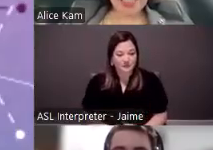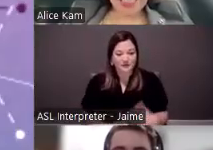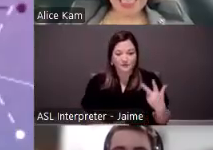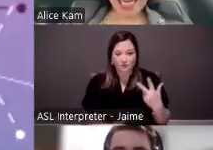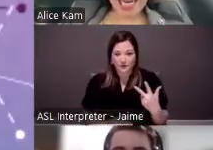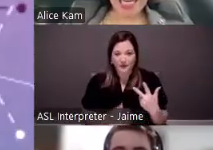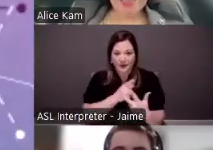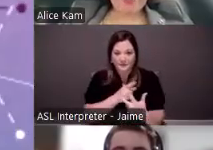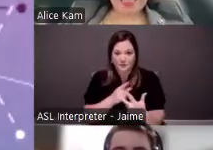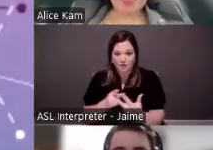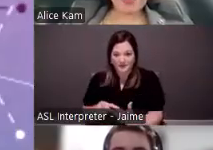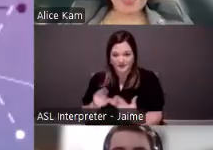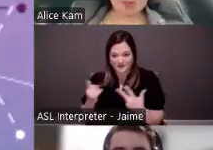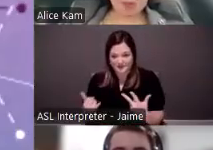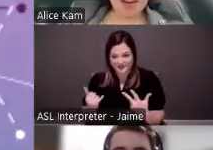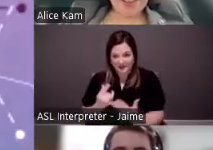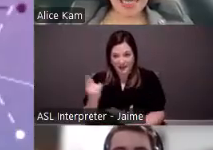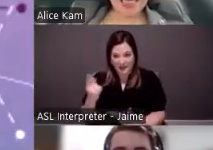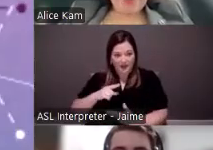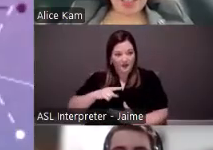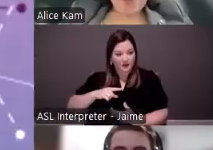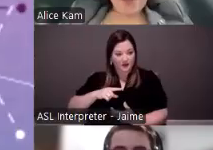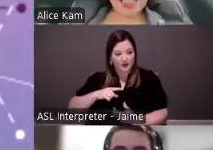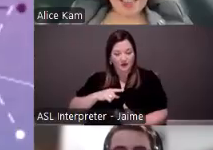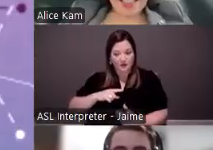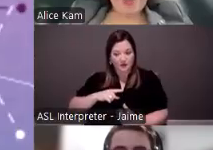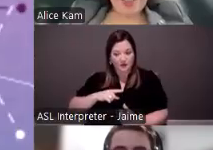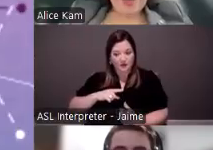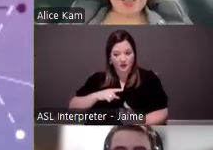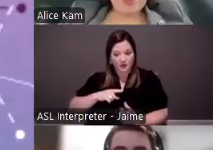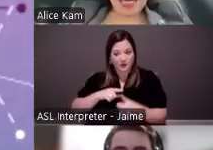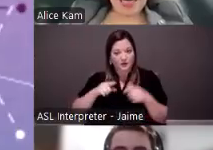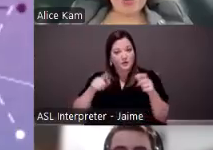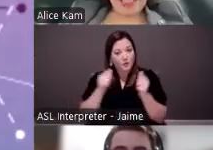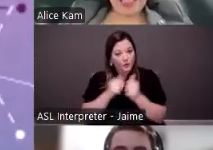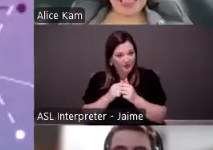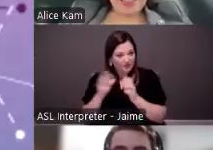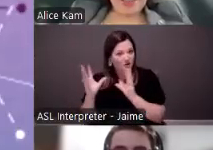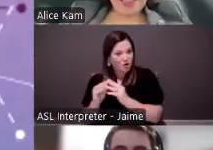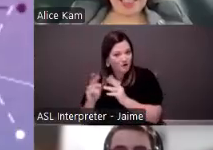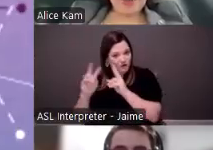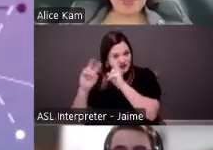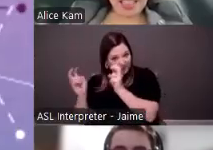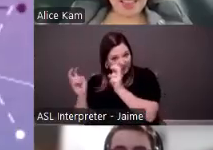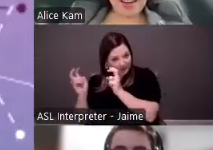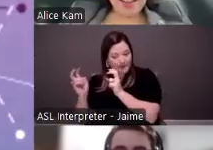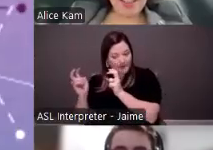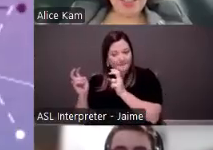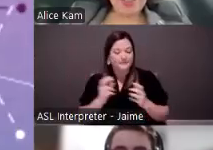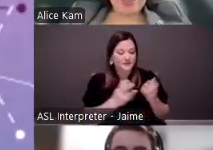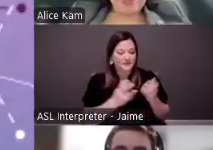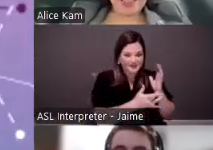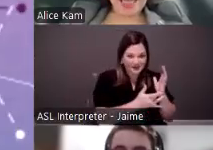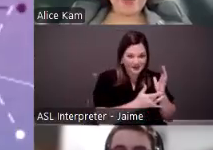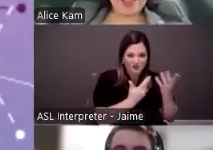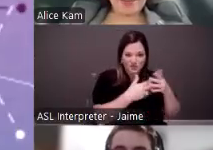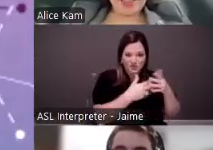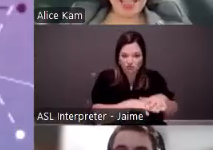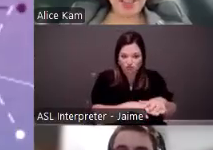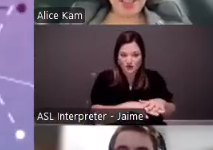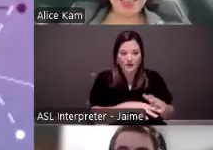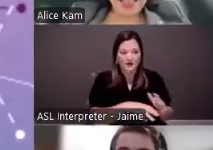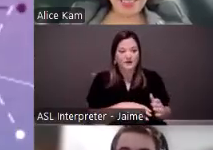objectives for today, aligned with the conference theme in terms of how we integrate some of the technology, particularly